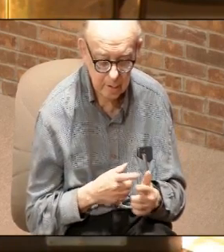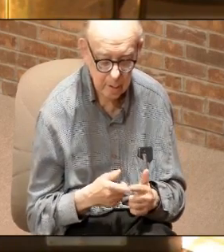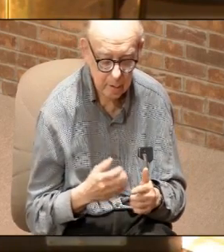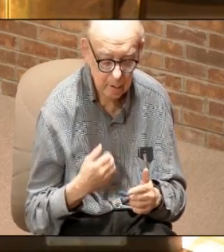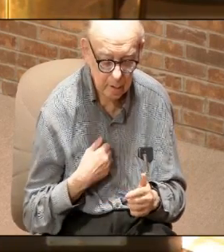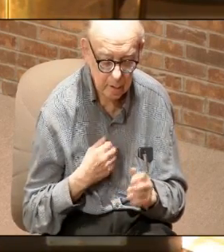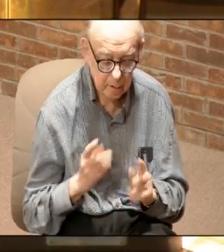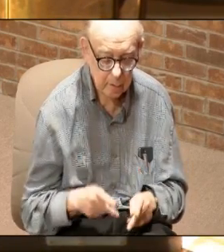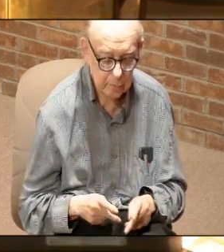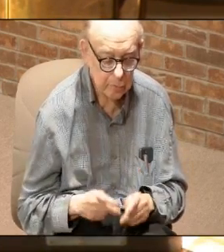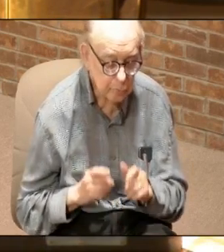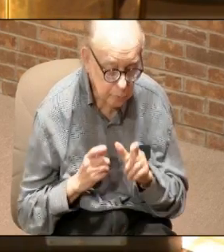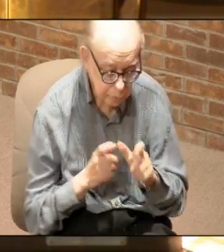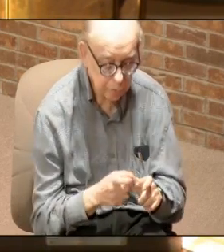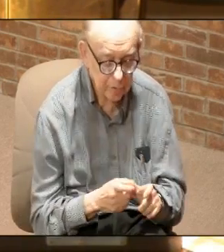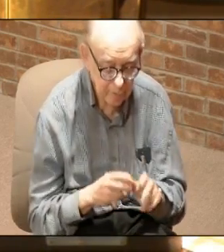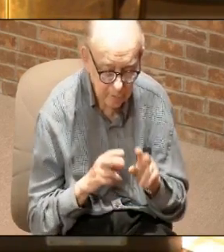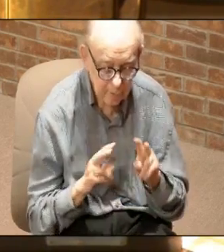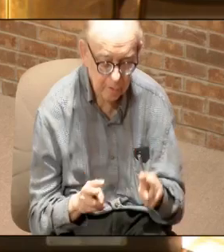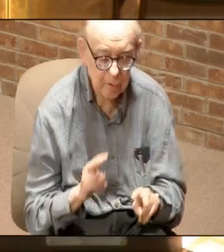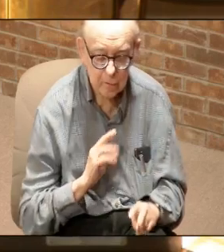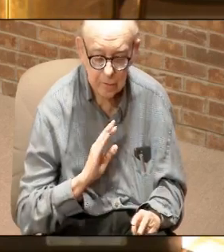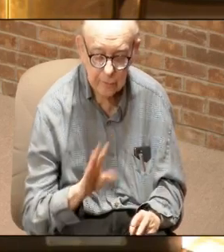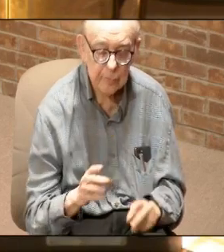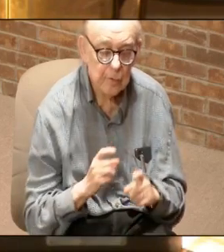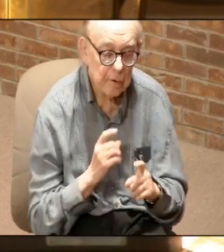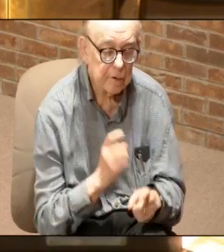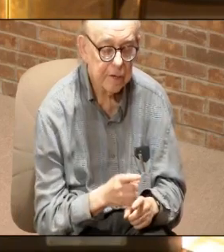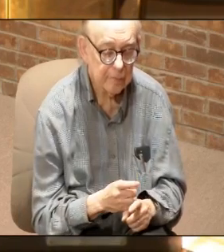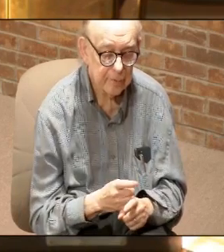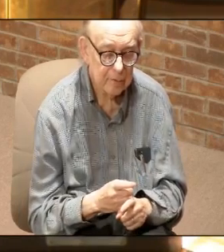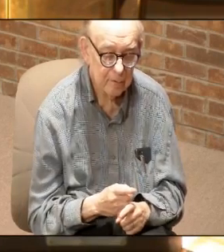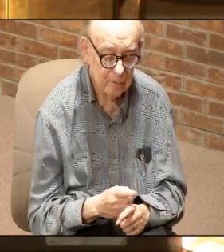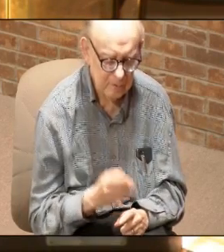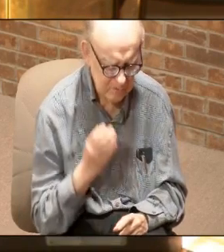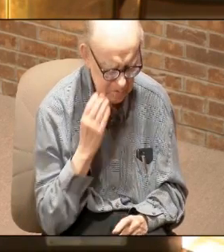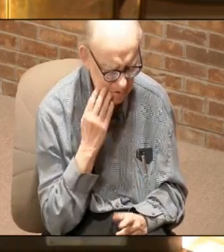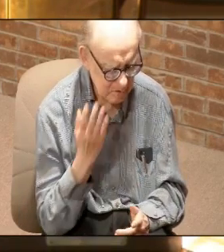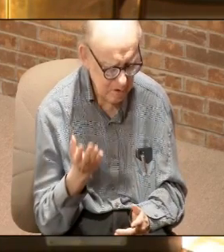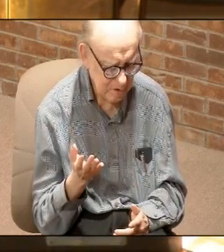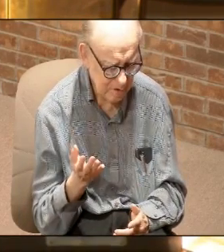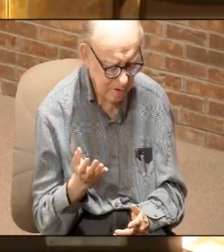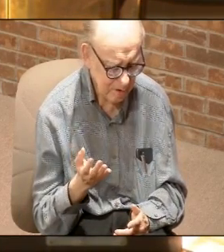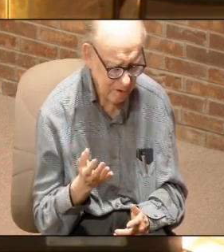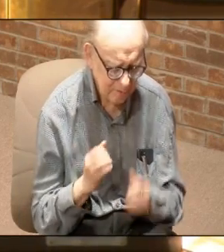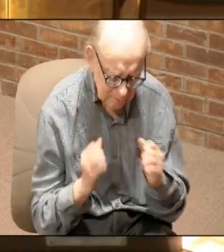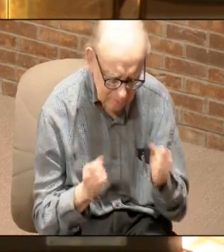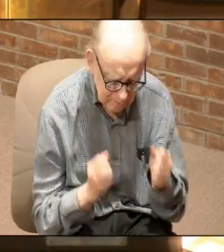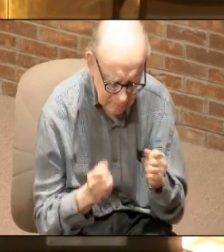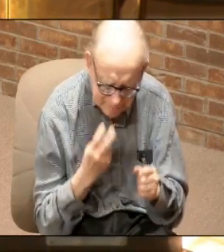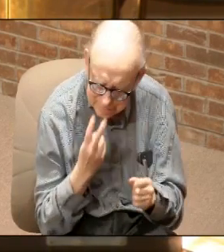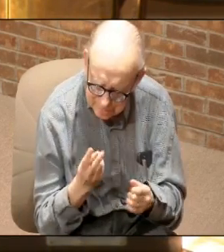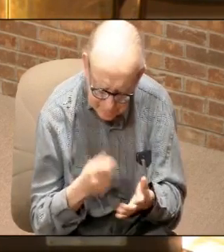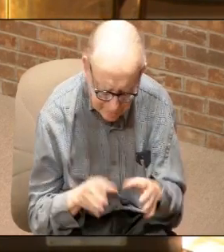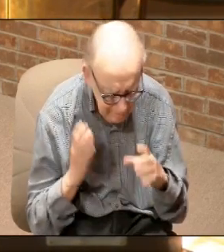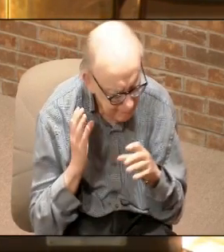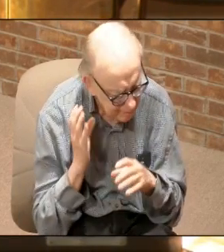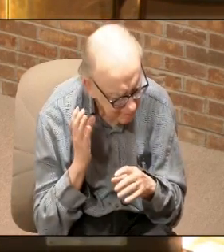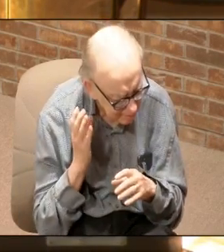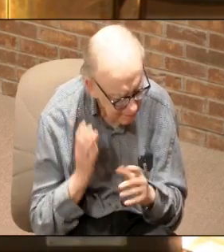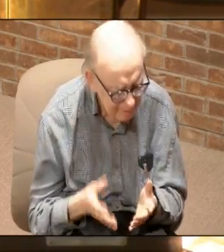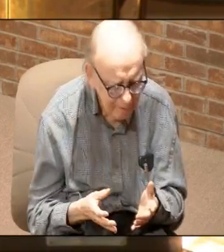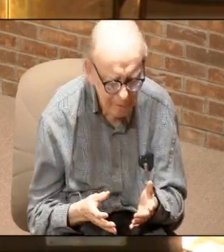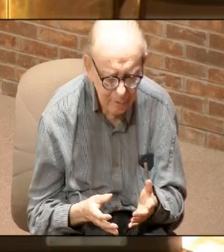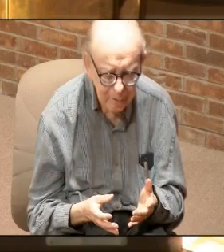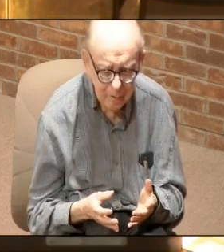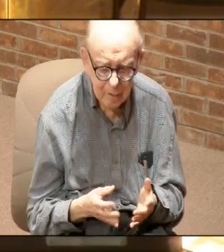and then everybody would just rush looking for their present. you know, shaking it and seeing it. Or maybe you had